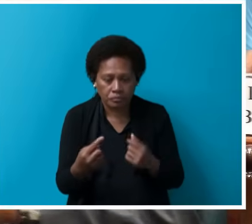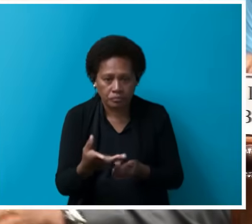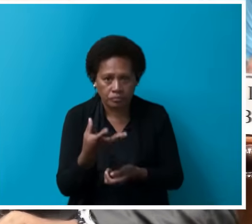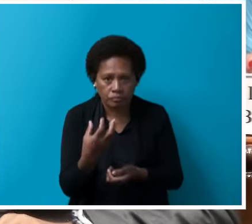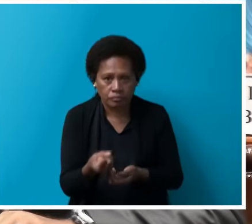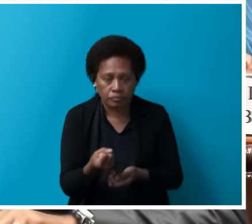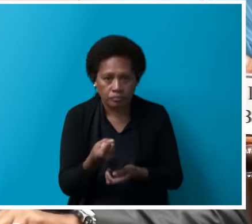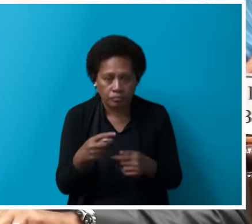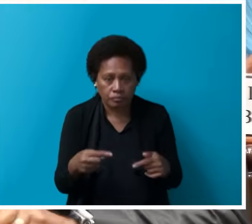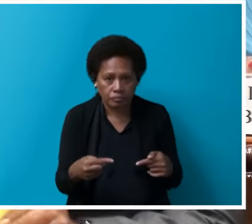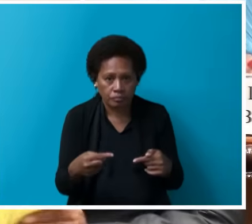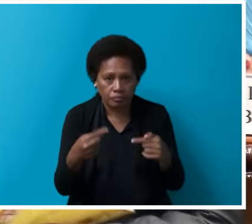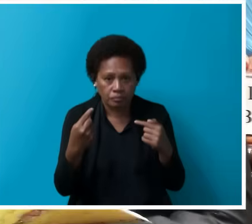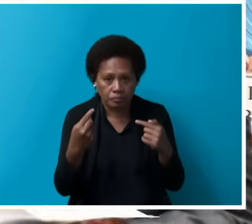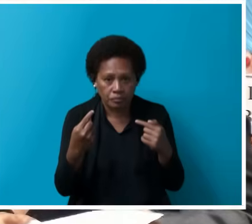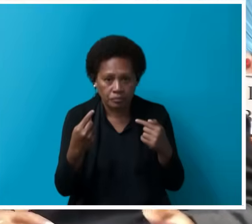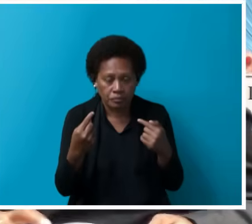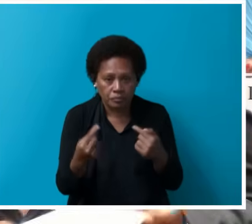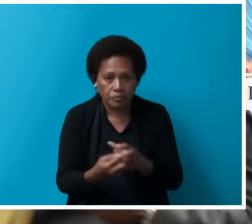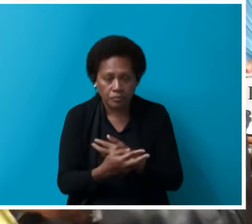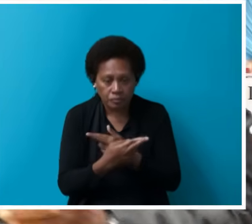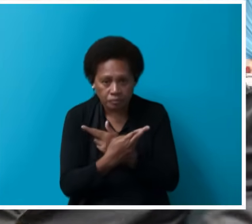the opposition with respect to the deficit.